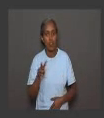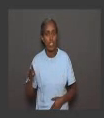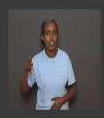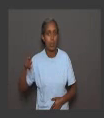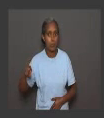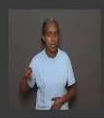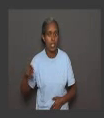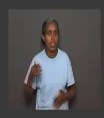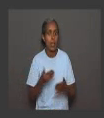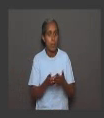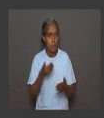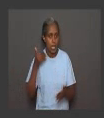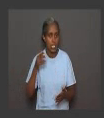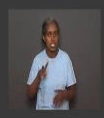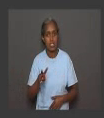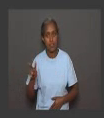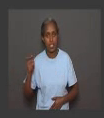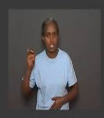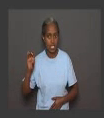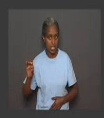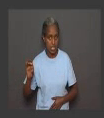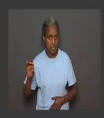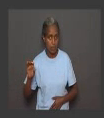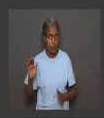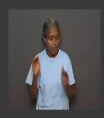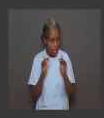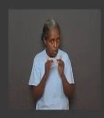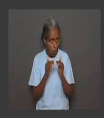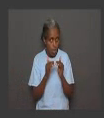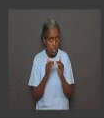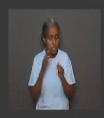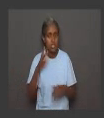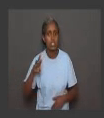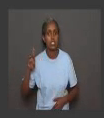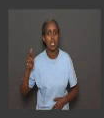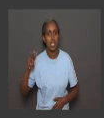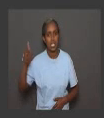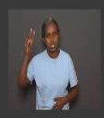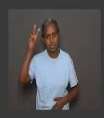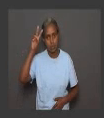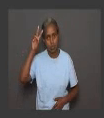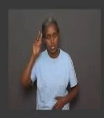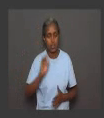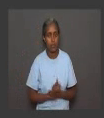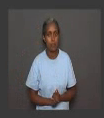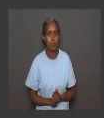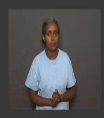P minus vector C equals the radius squared.